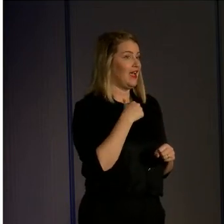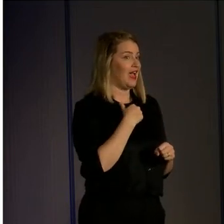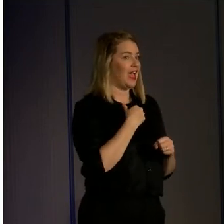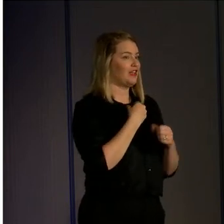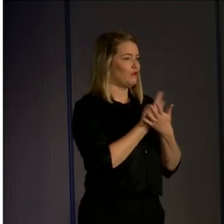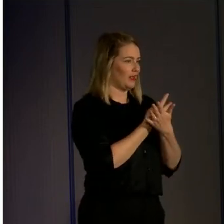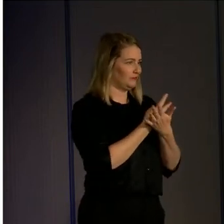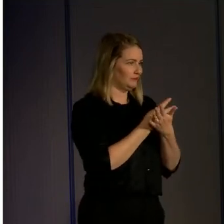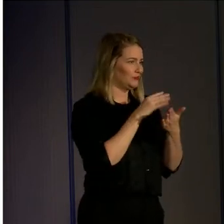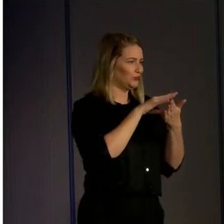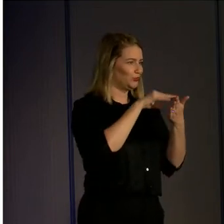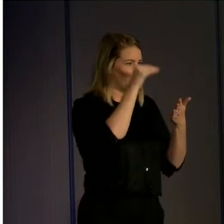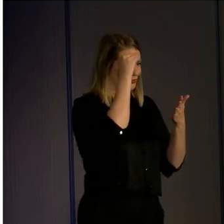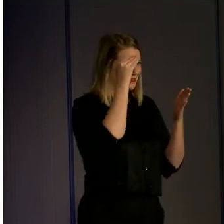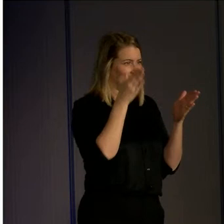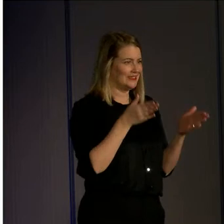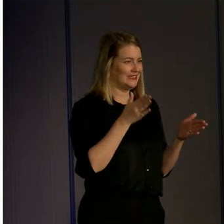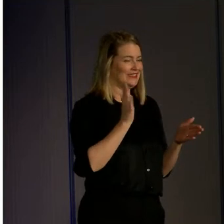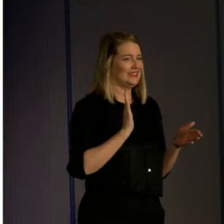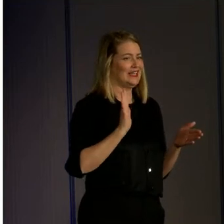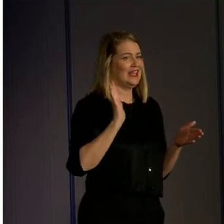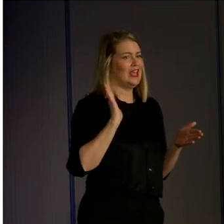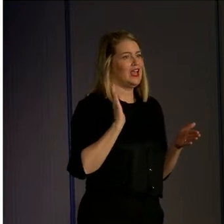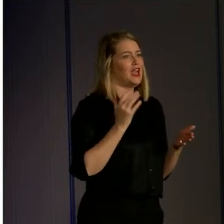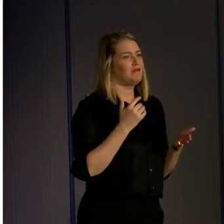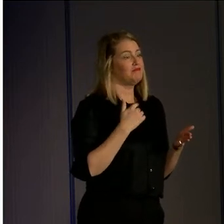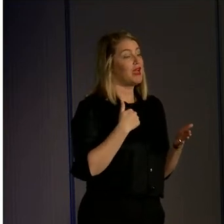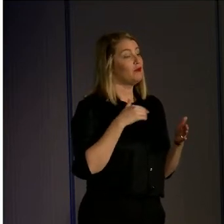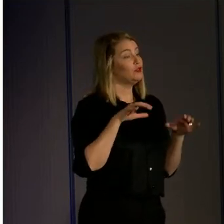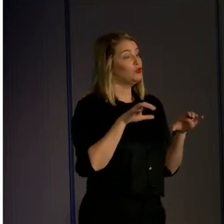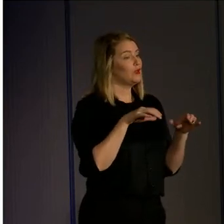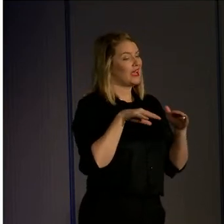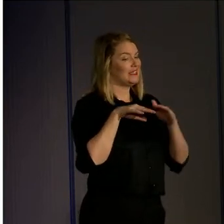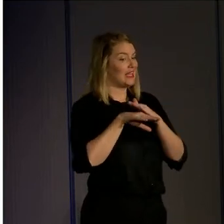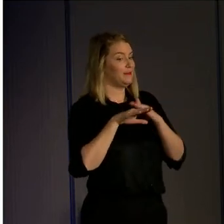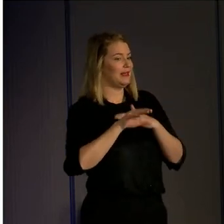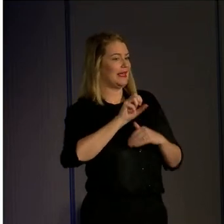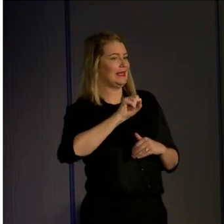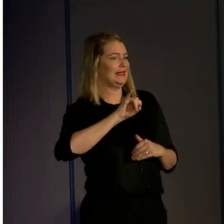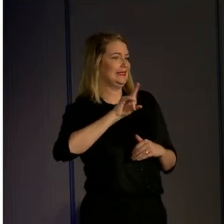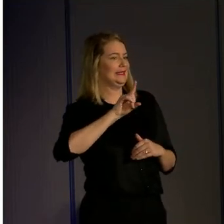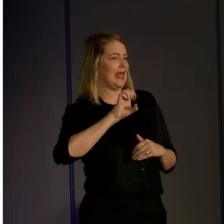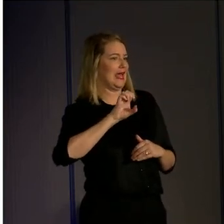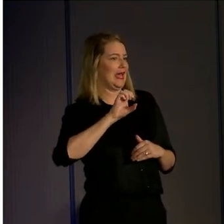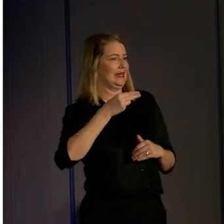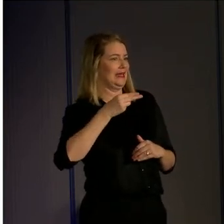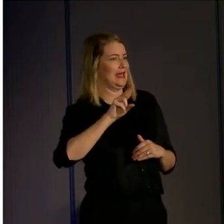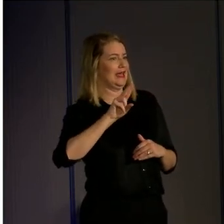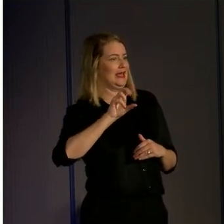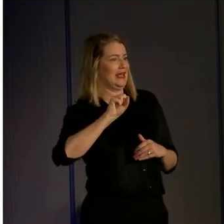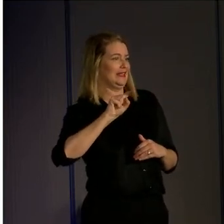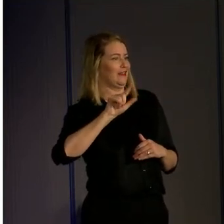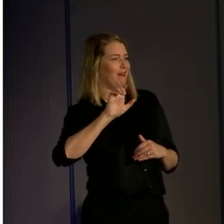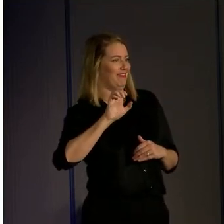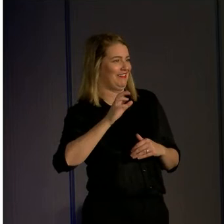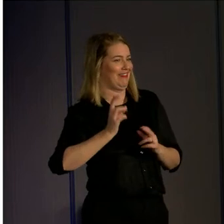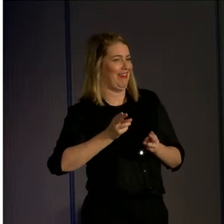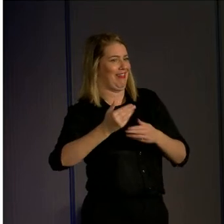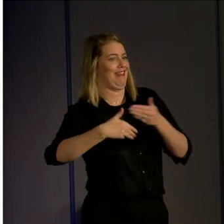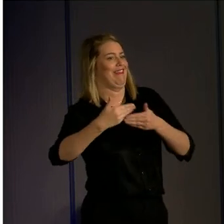student. I was doing accessibility as a side hustle at that point, not a full-time